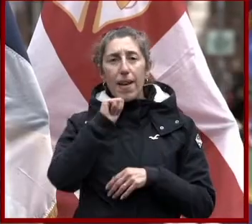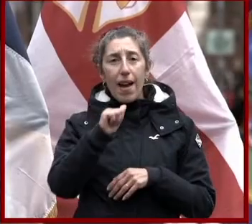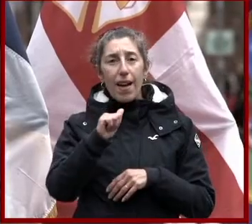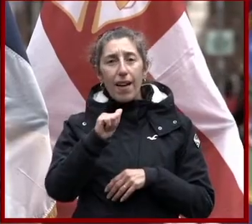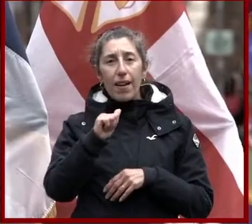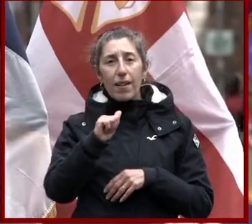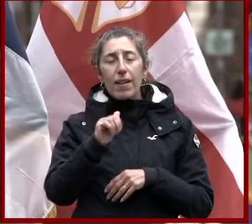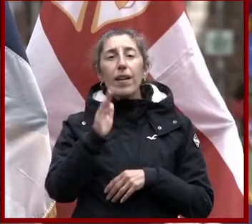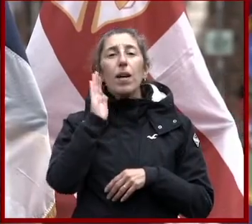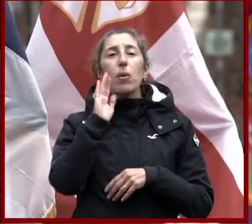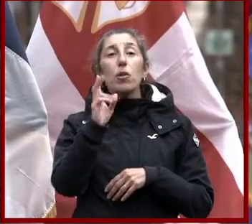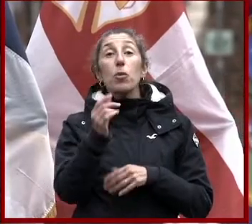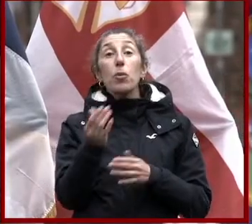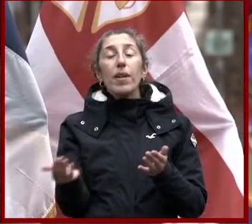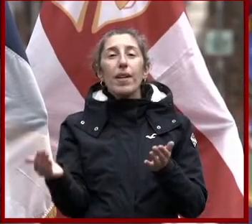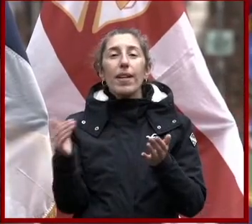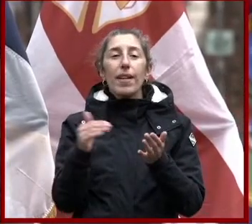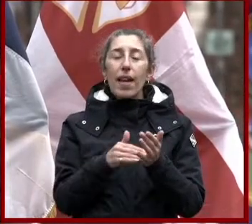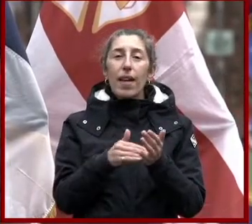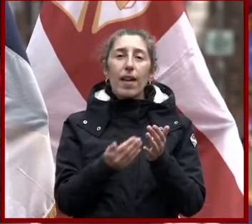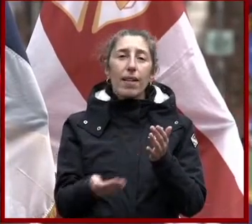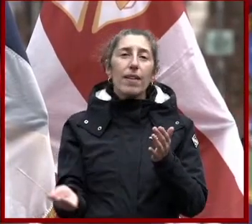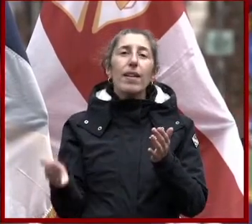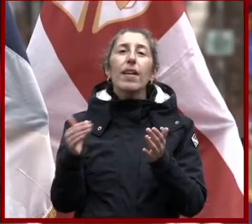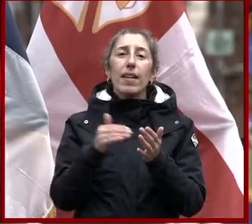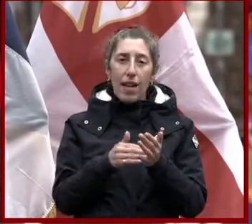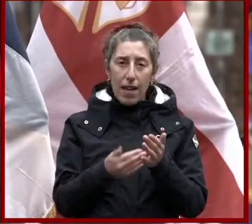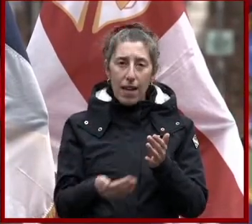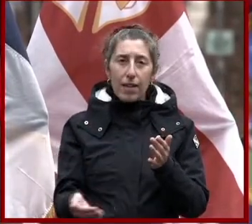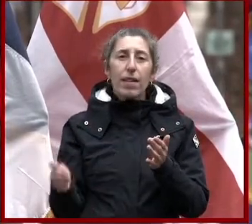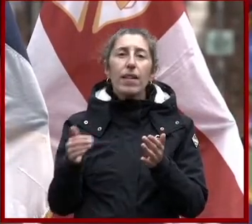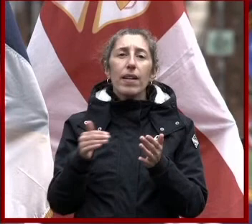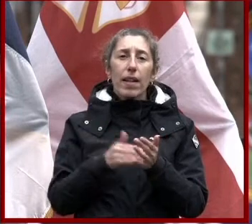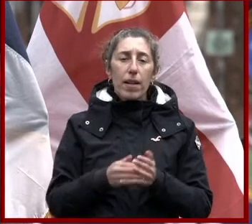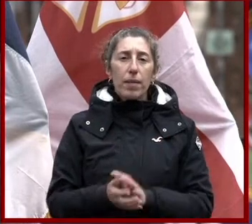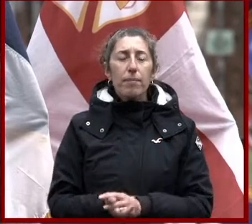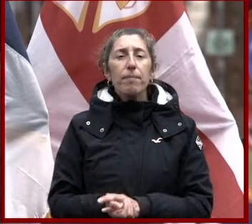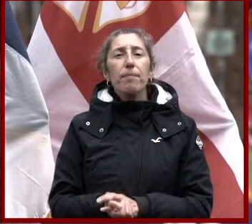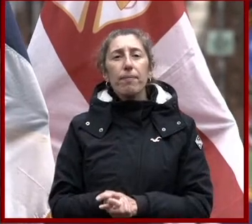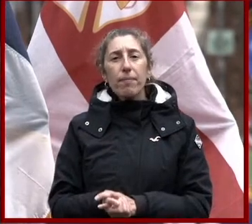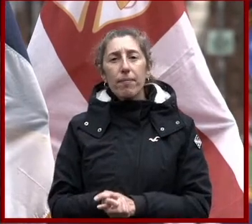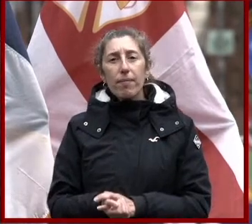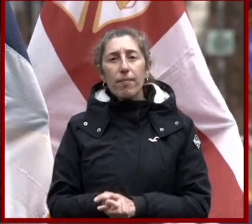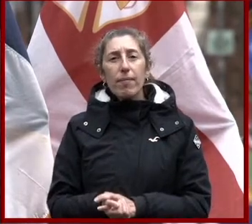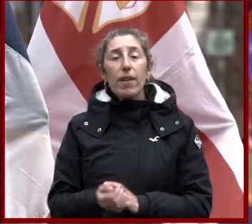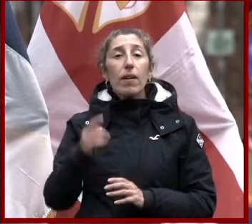it a thousand times again.